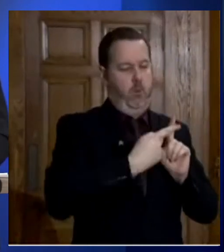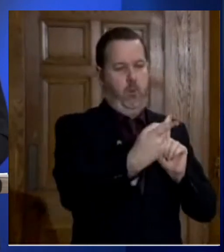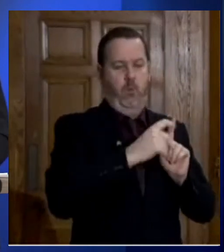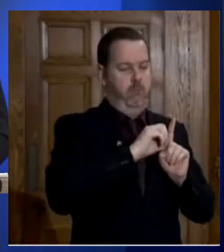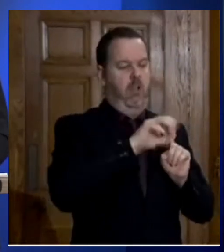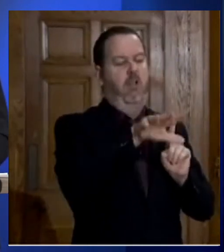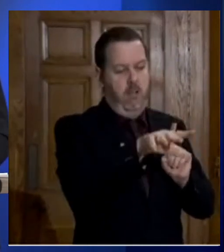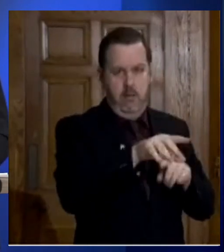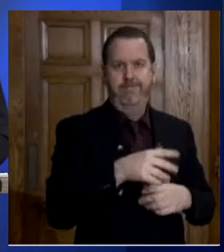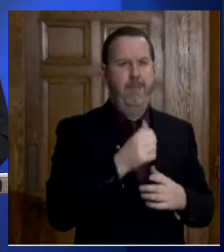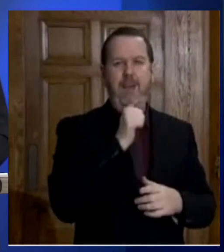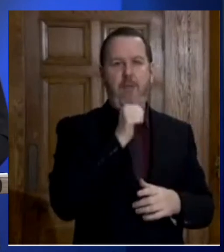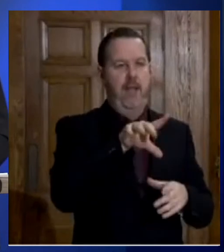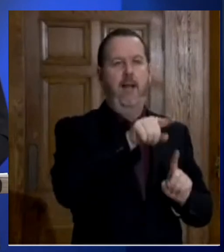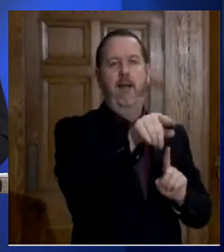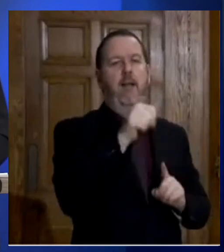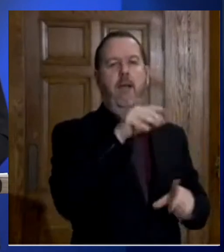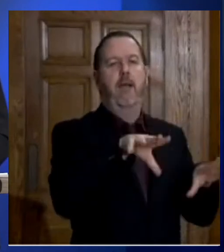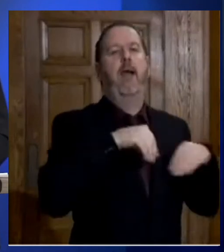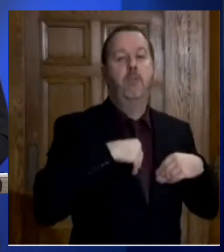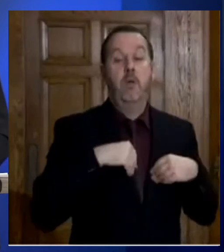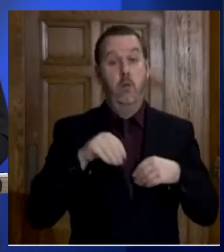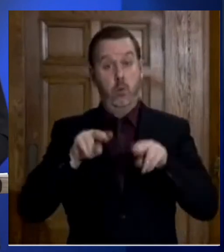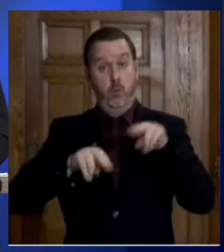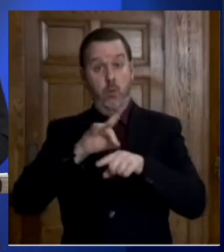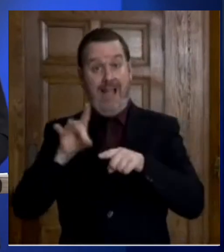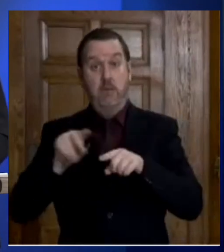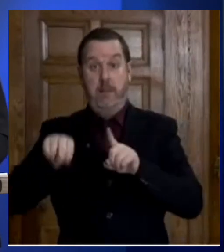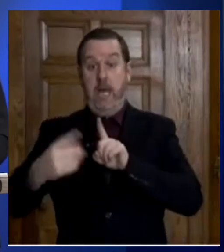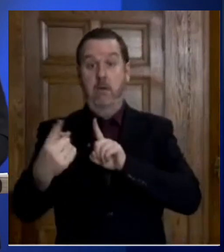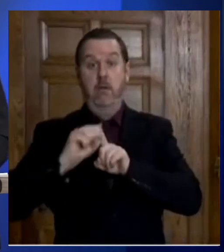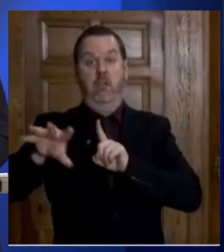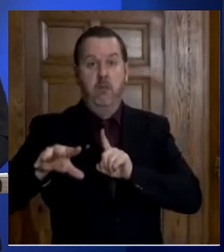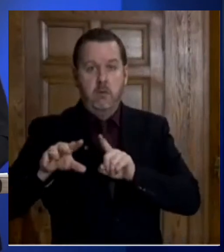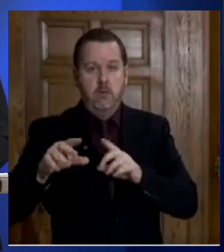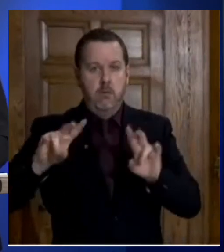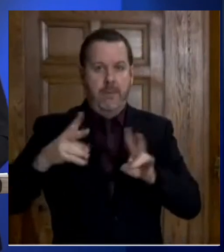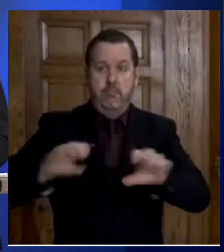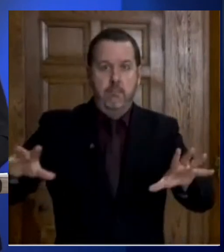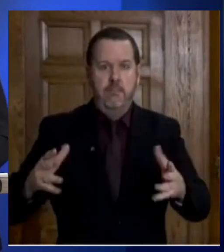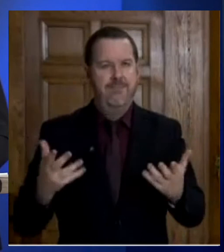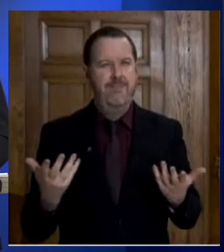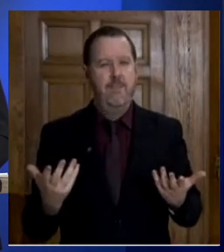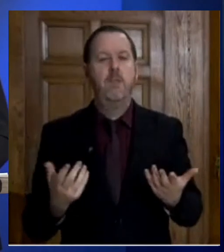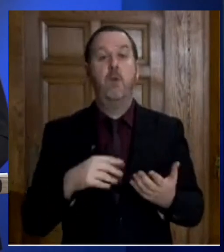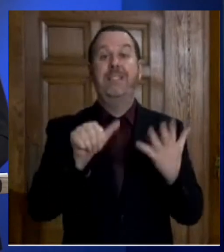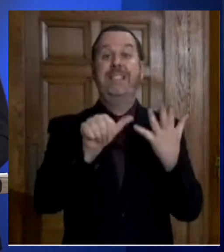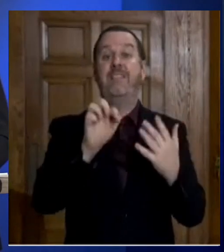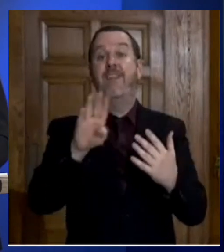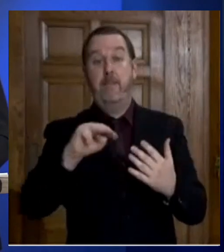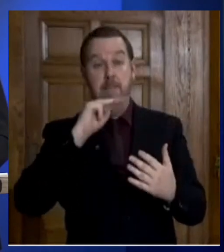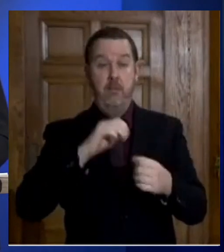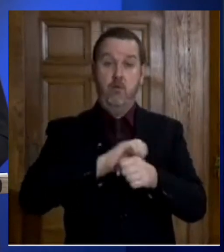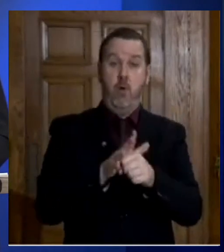that's why we need to be extremely cautious in the weeks ahead. So this virus doesn't magically disappear on the 6th of February,